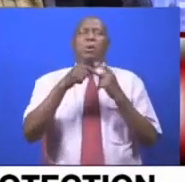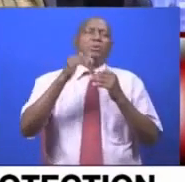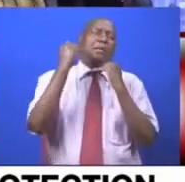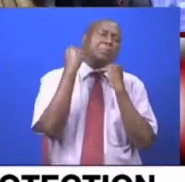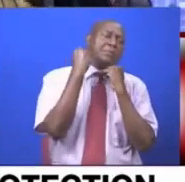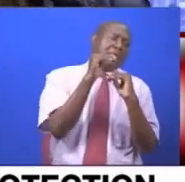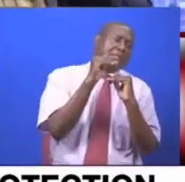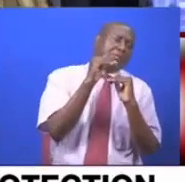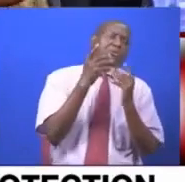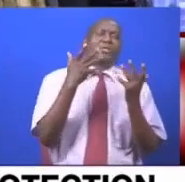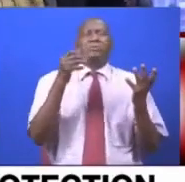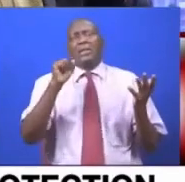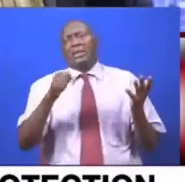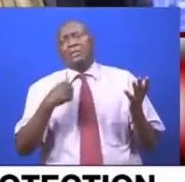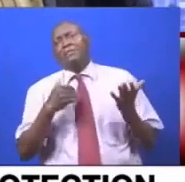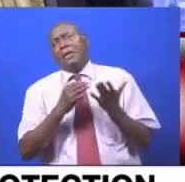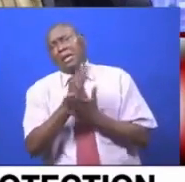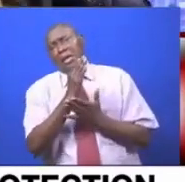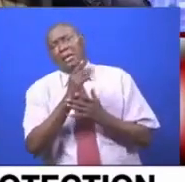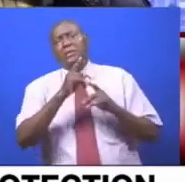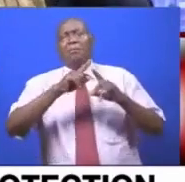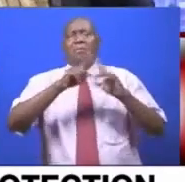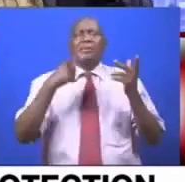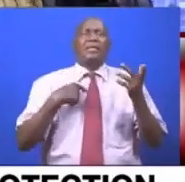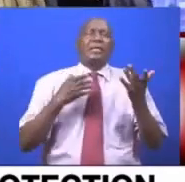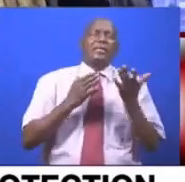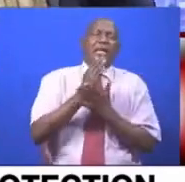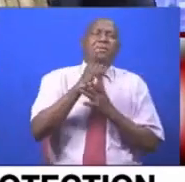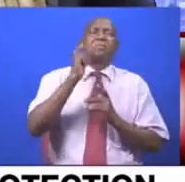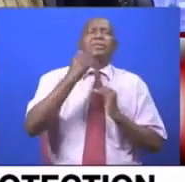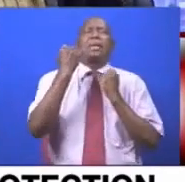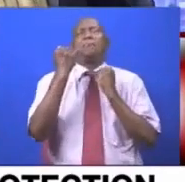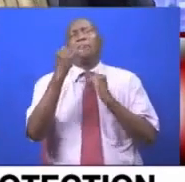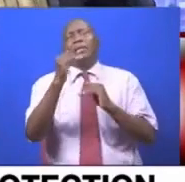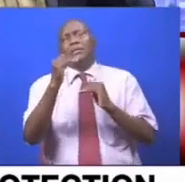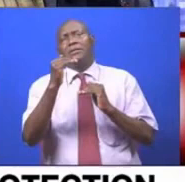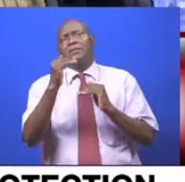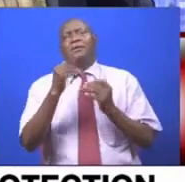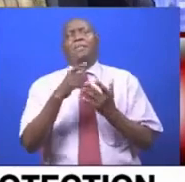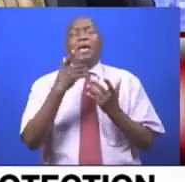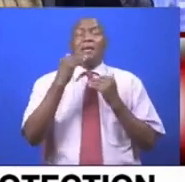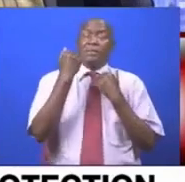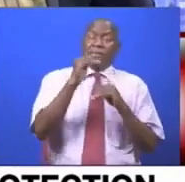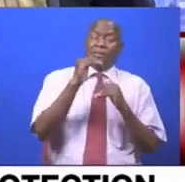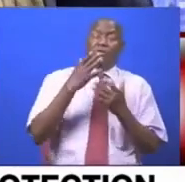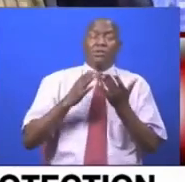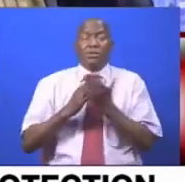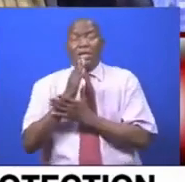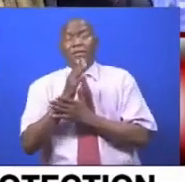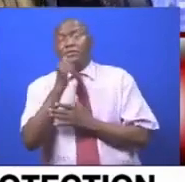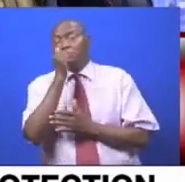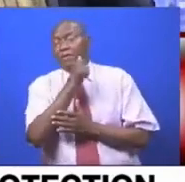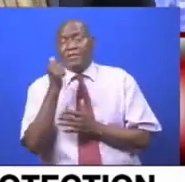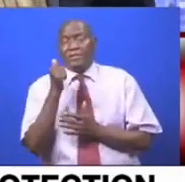Others will talk about, yes, you have a right, but this right has to be limited. But when you talk about limitation of the right to